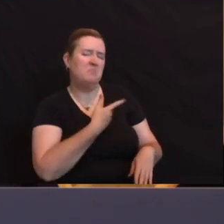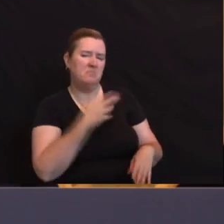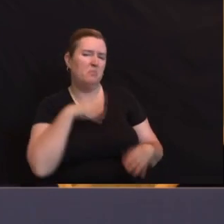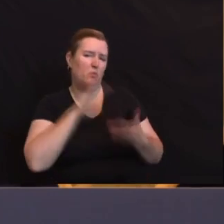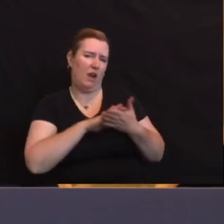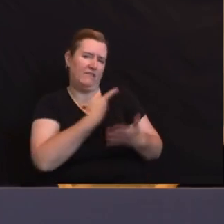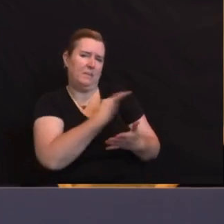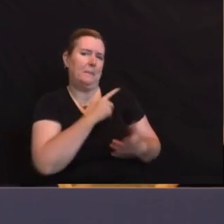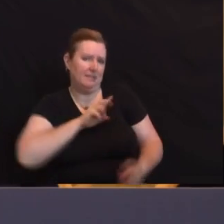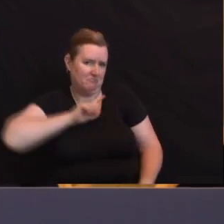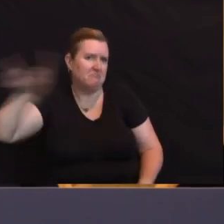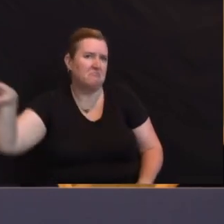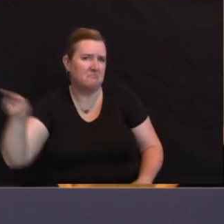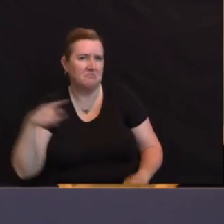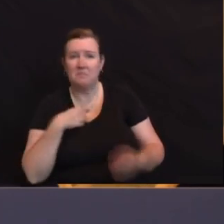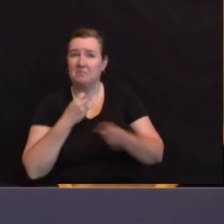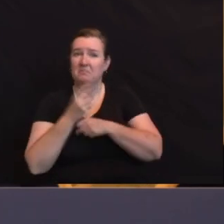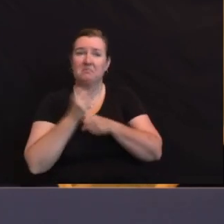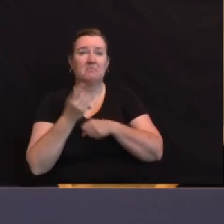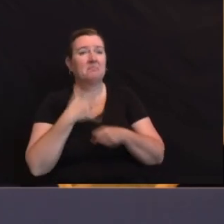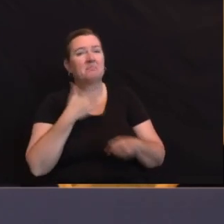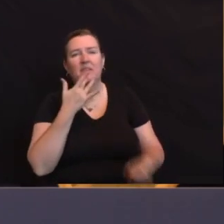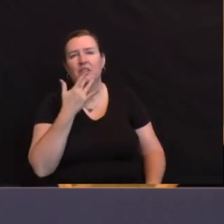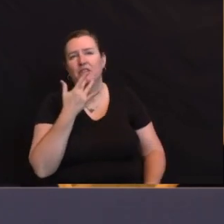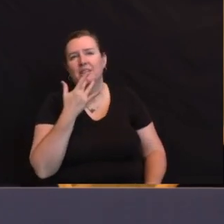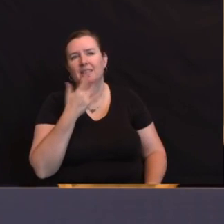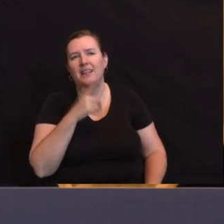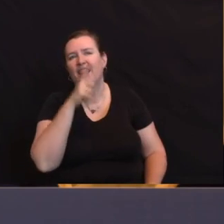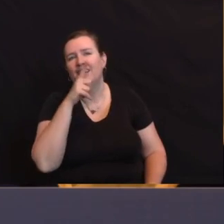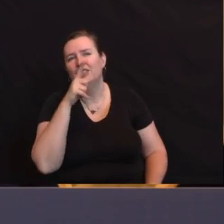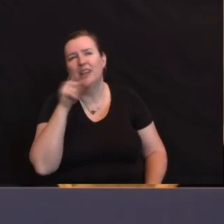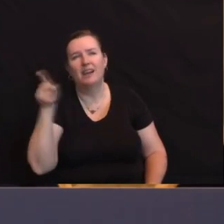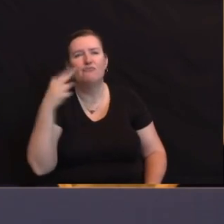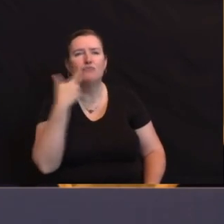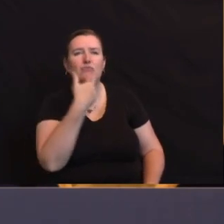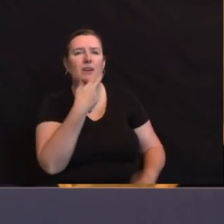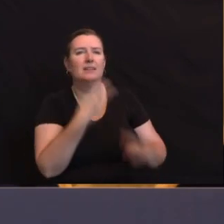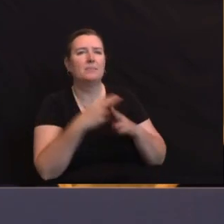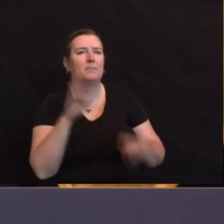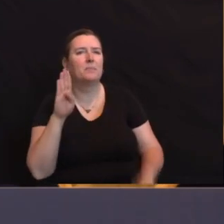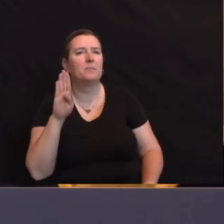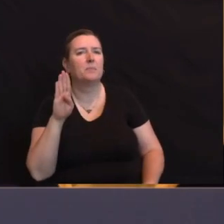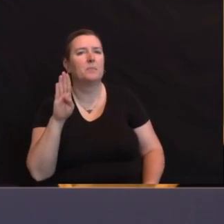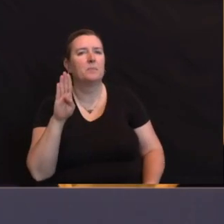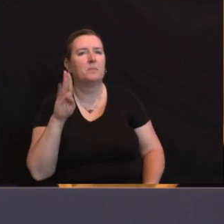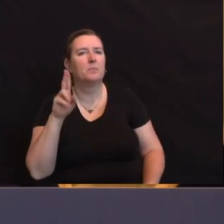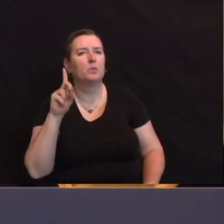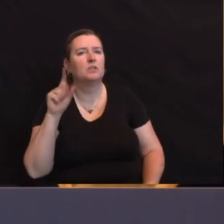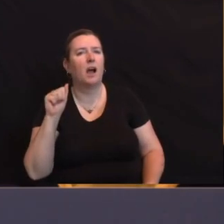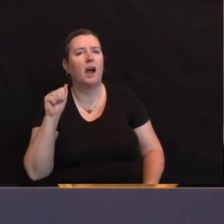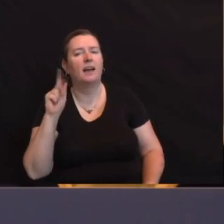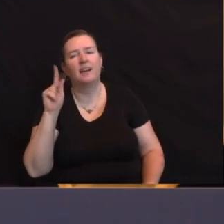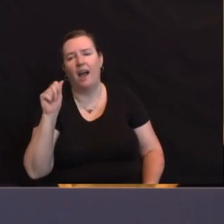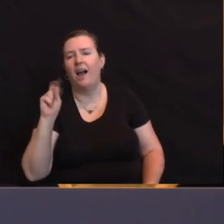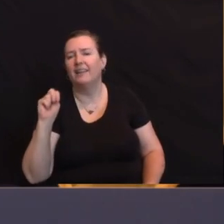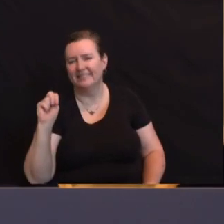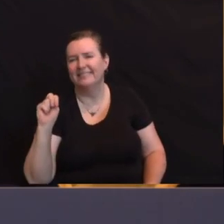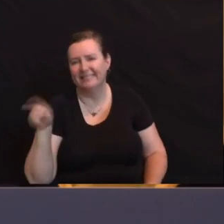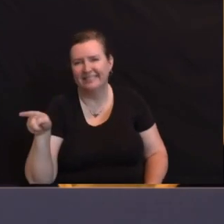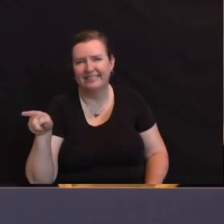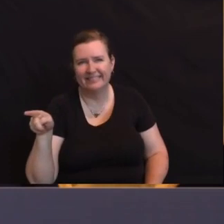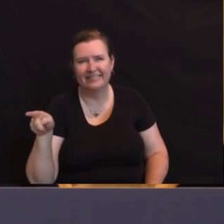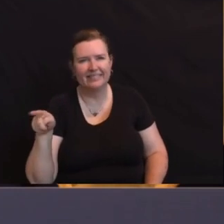our favorite spots is to go and have lunch at Budokan. And if it's a Saturday or a day off, don't tell anybody. I might even have a beer or two.